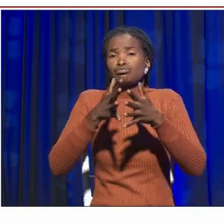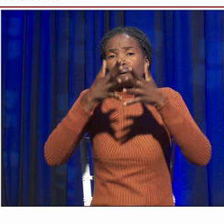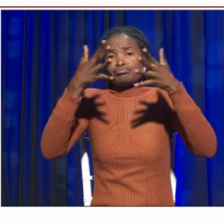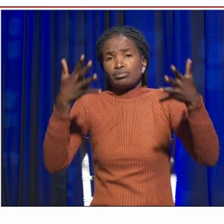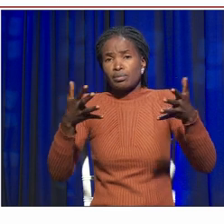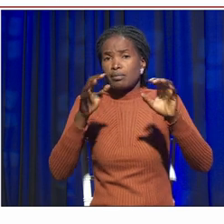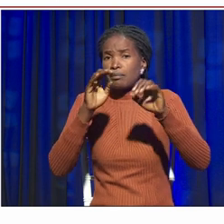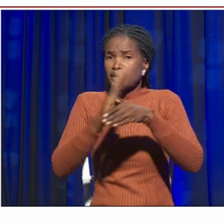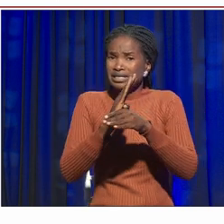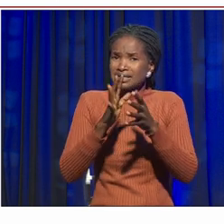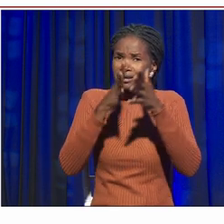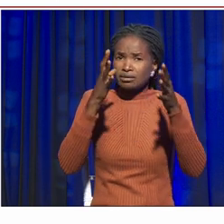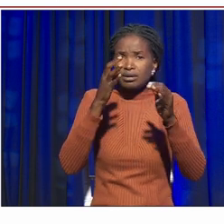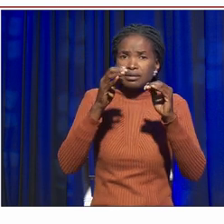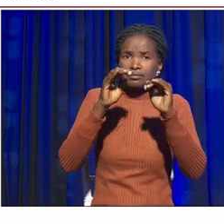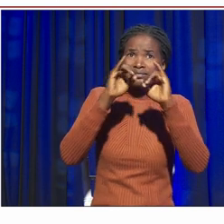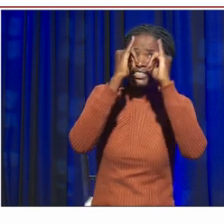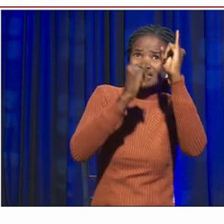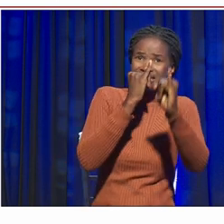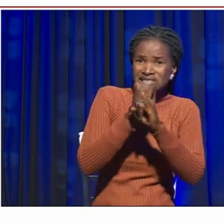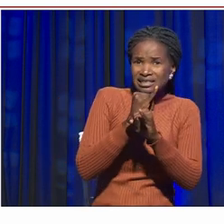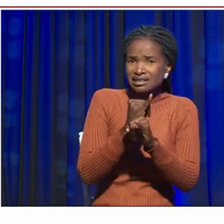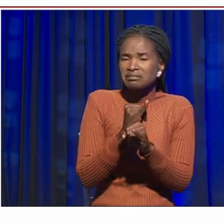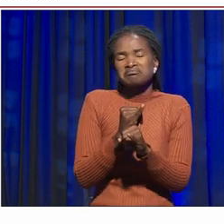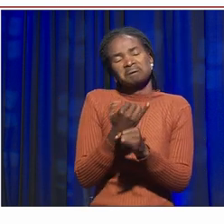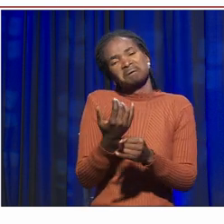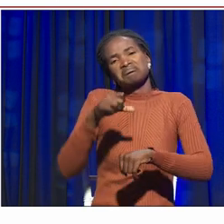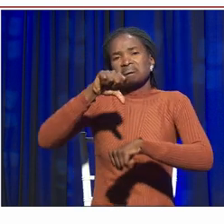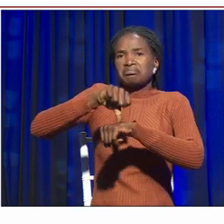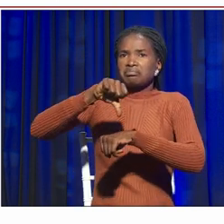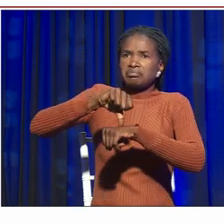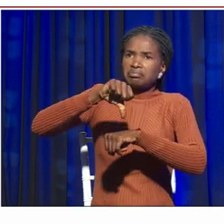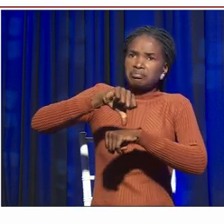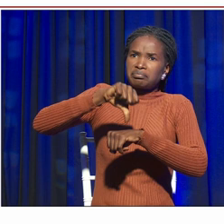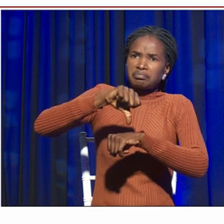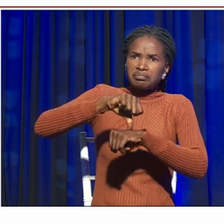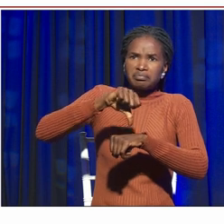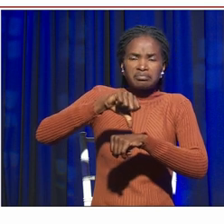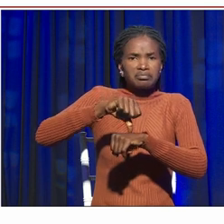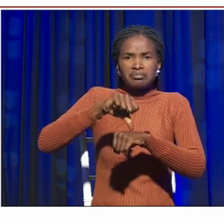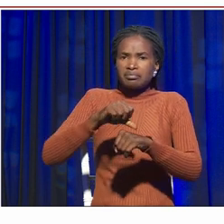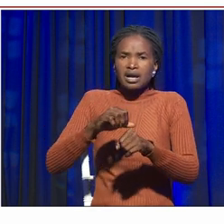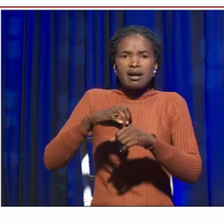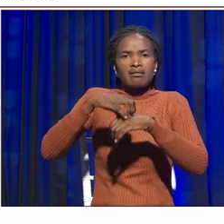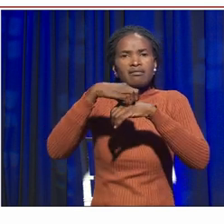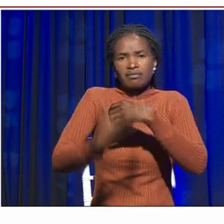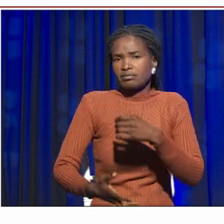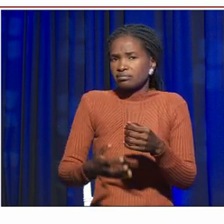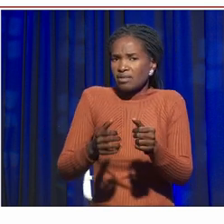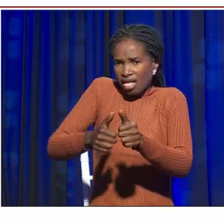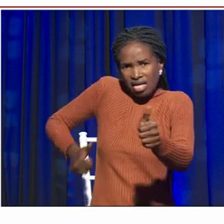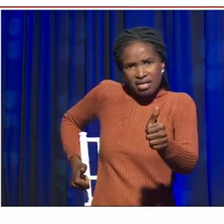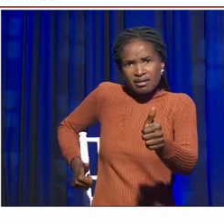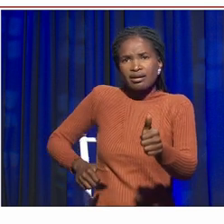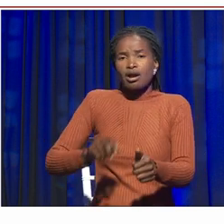the marketplace internationally that unfortunately lost, didn't catch the boat. Mm. One of them